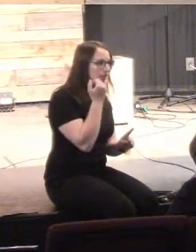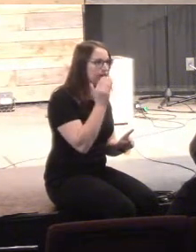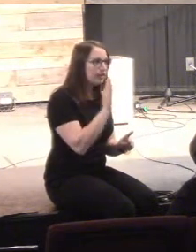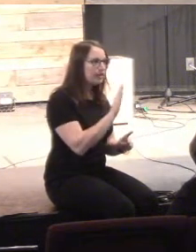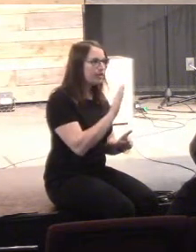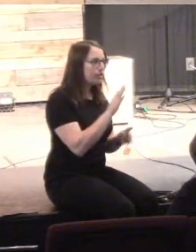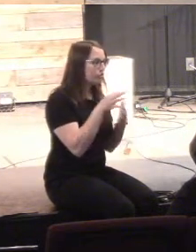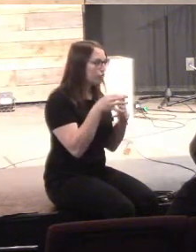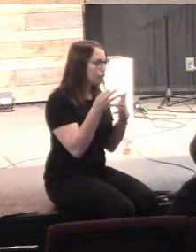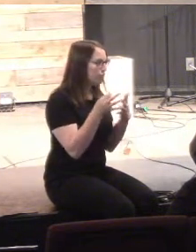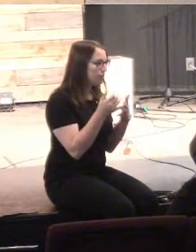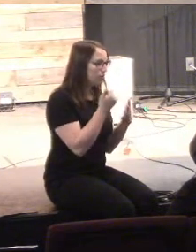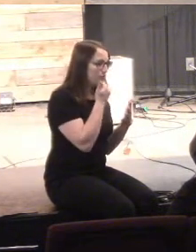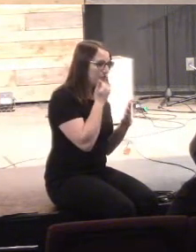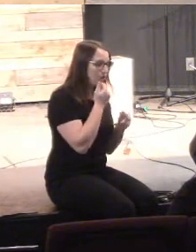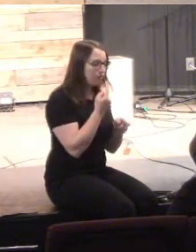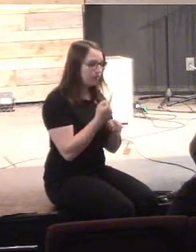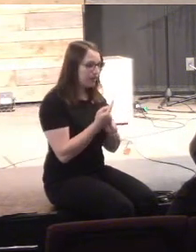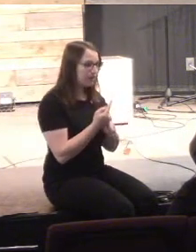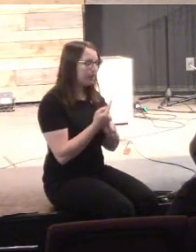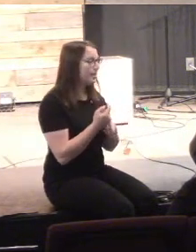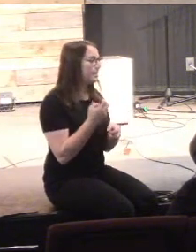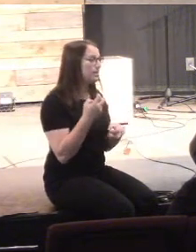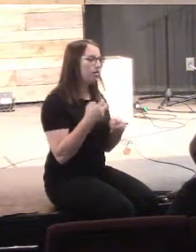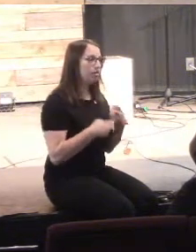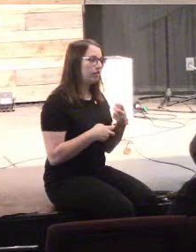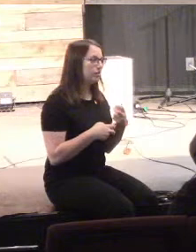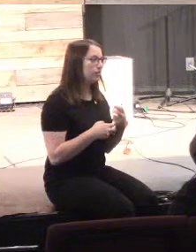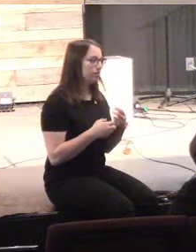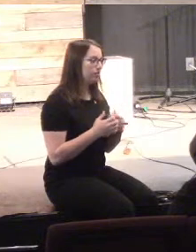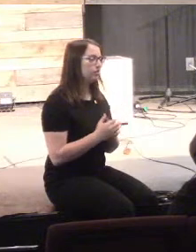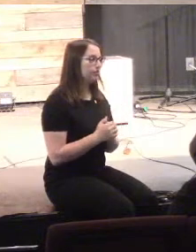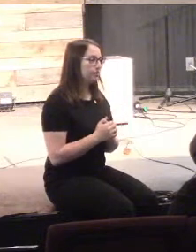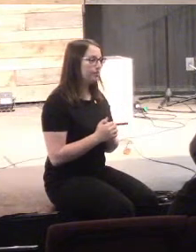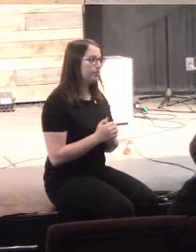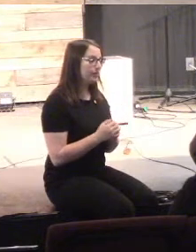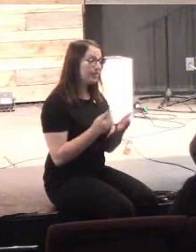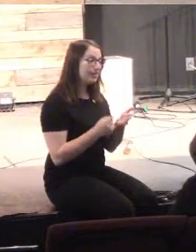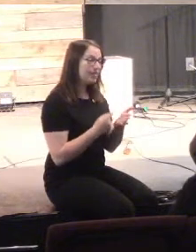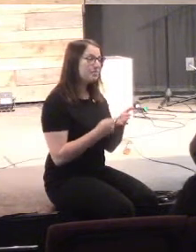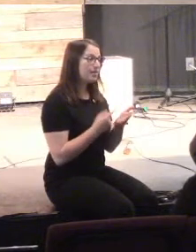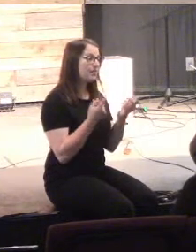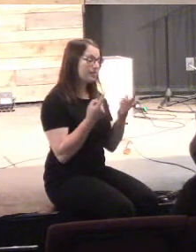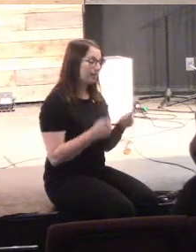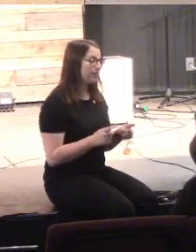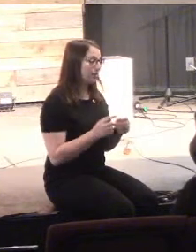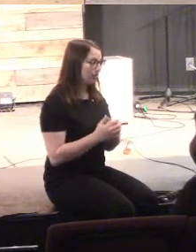here. And it's hard. And sometimes that's happened, and I've thought to myself,